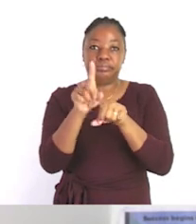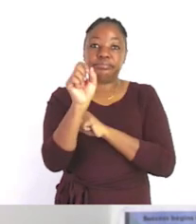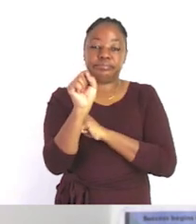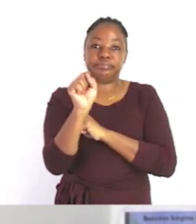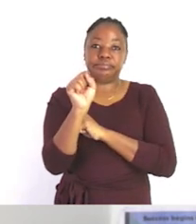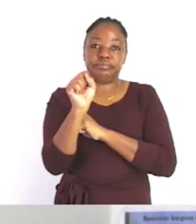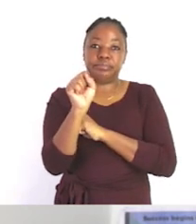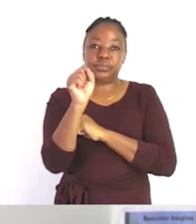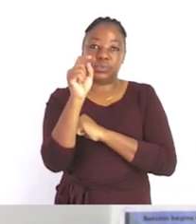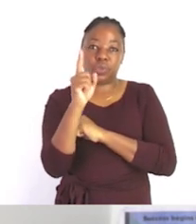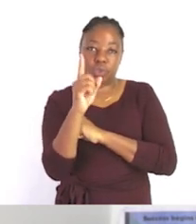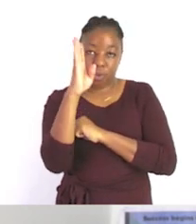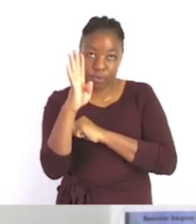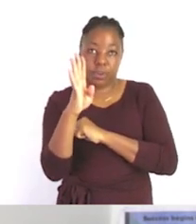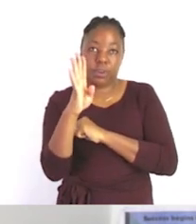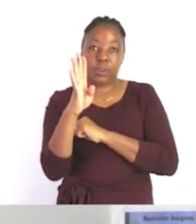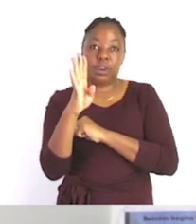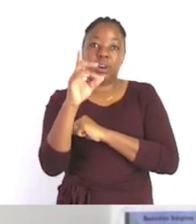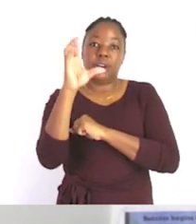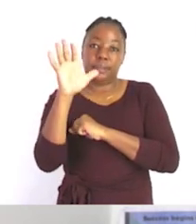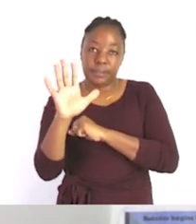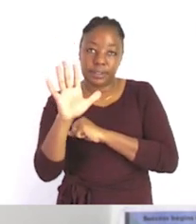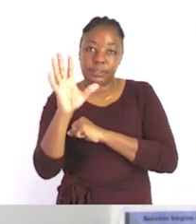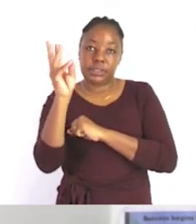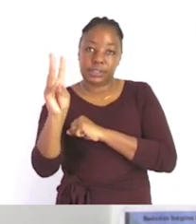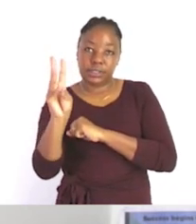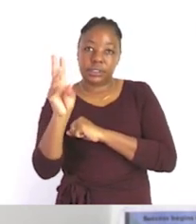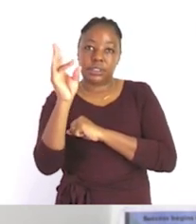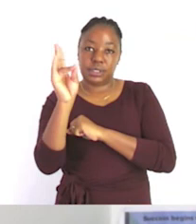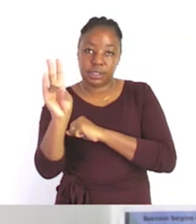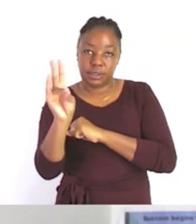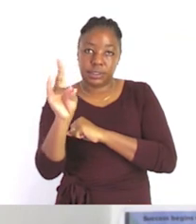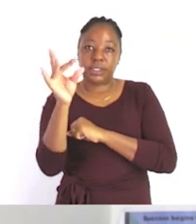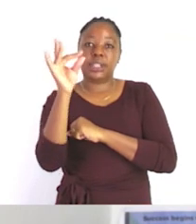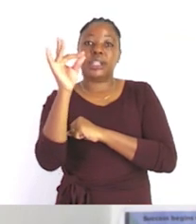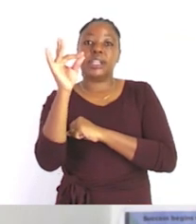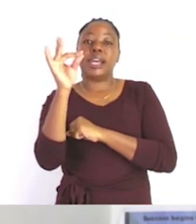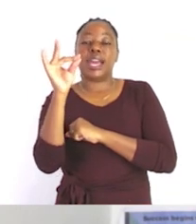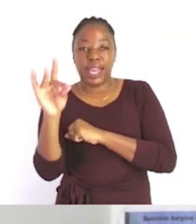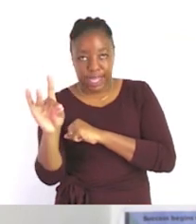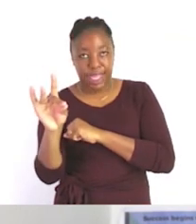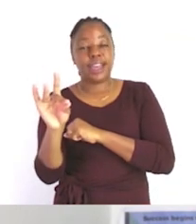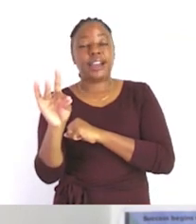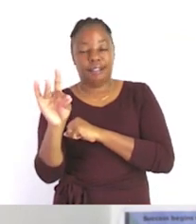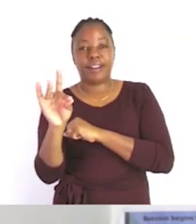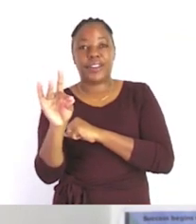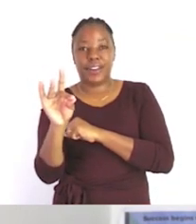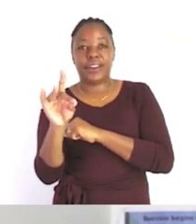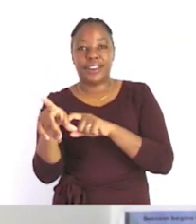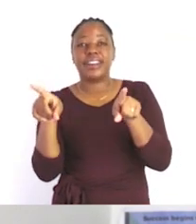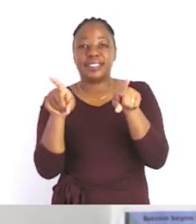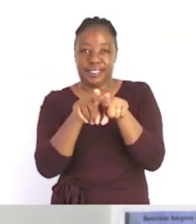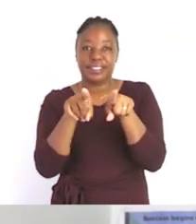Okay. 4, 5, 6, 7, 8.